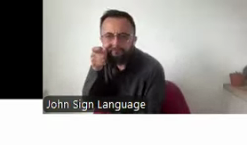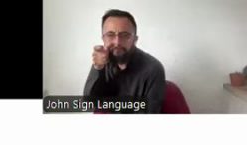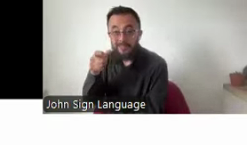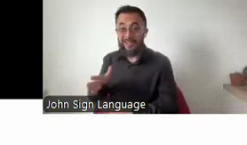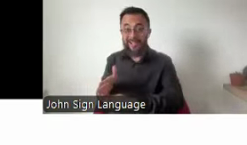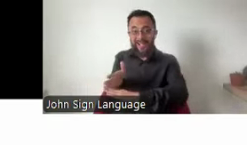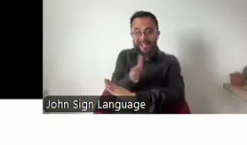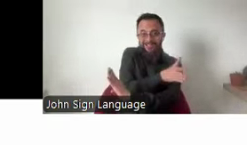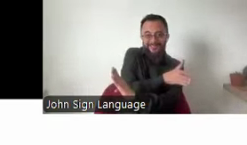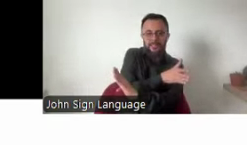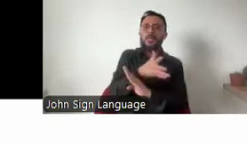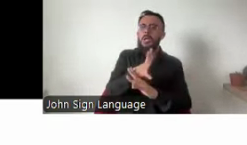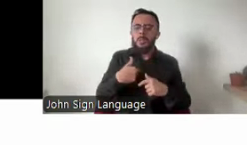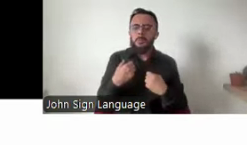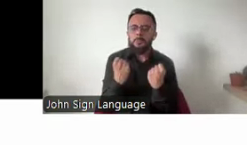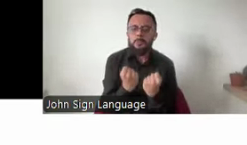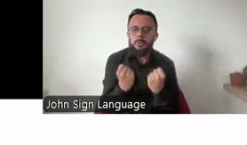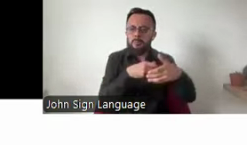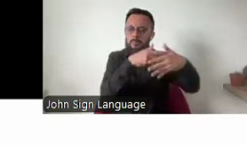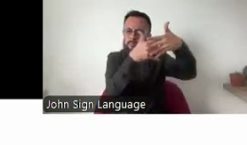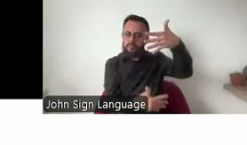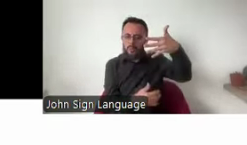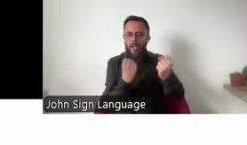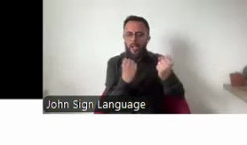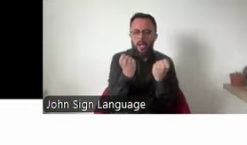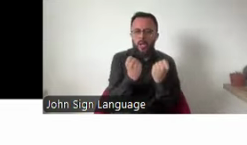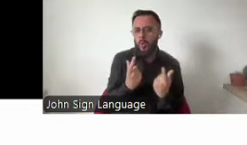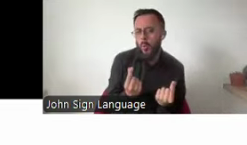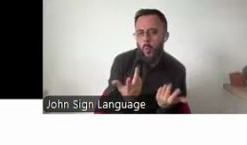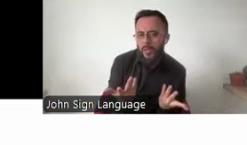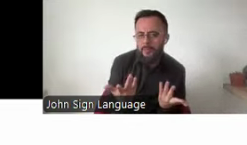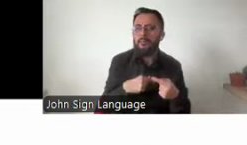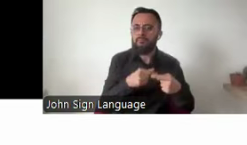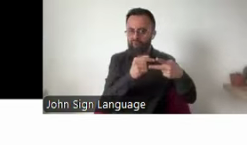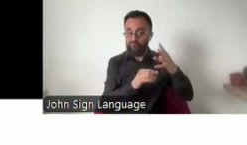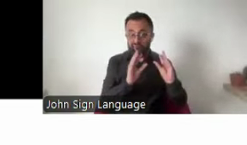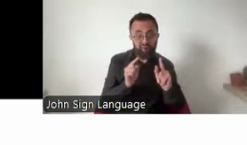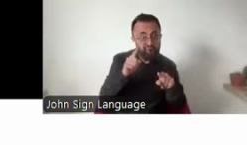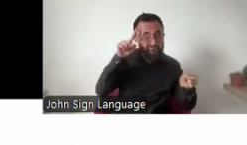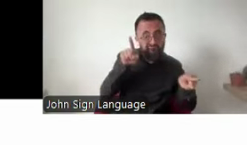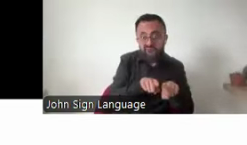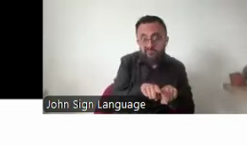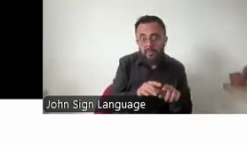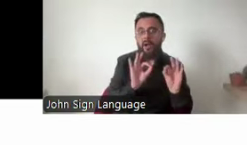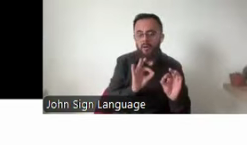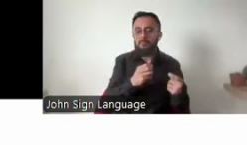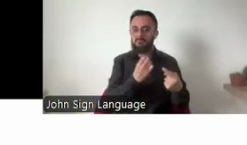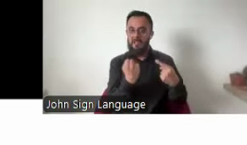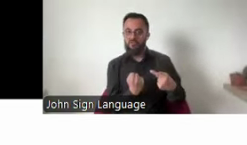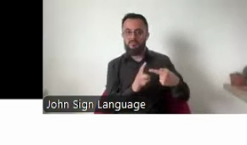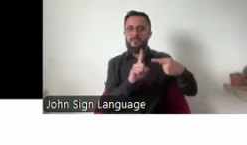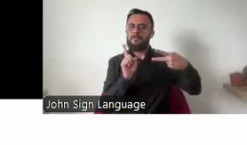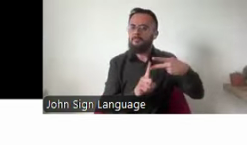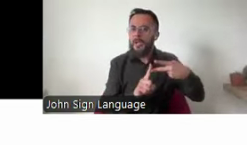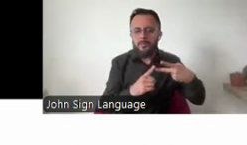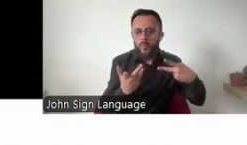priorities that we will look at, there's the implementation of those actions. And there's also